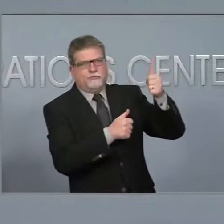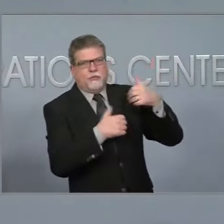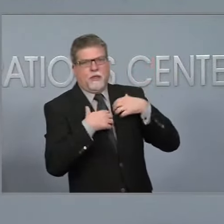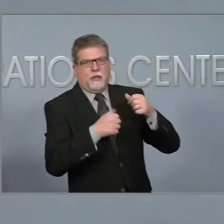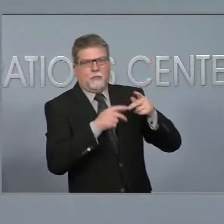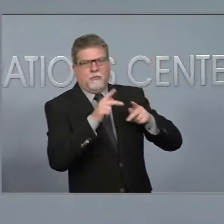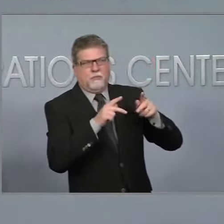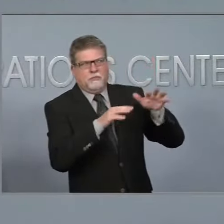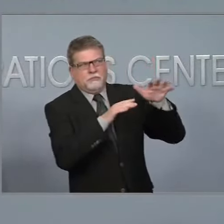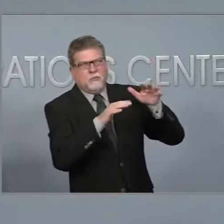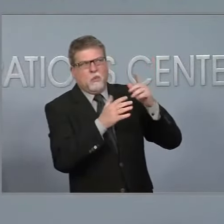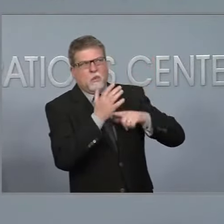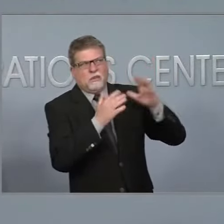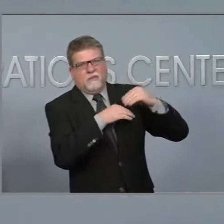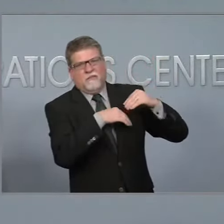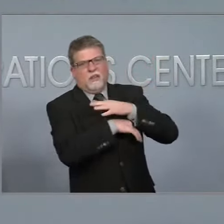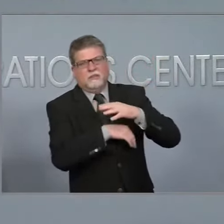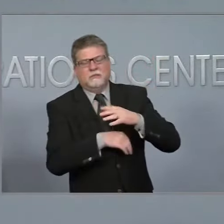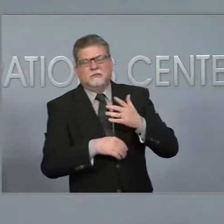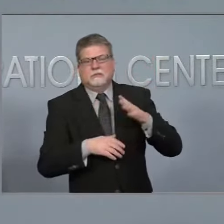Next question.